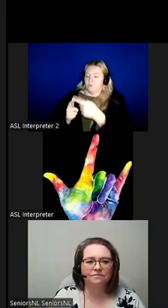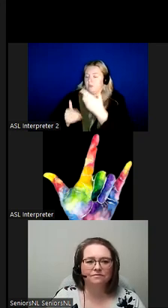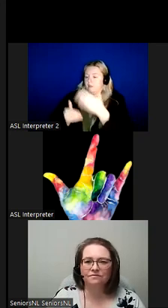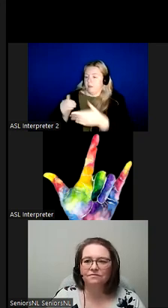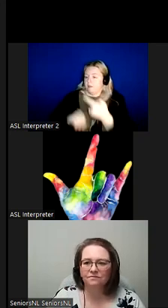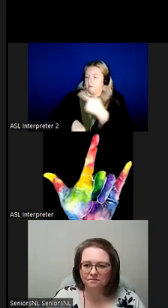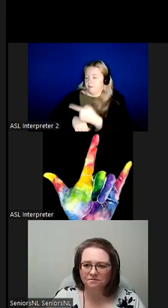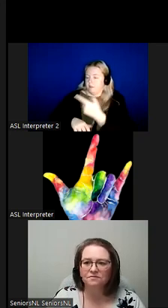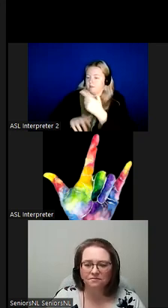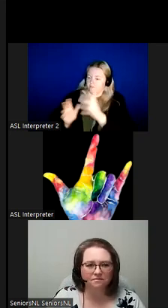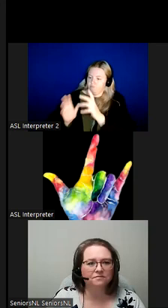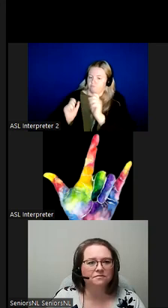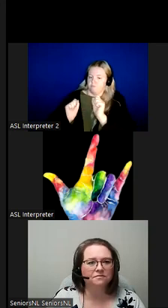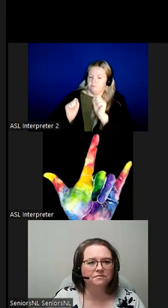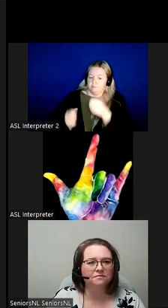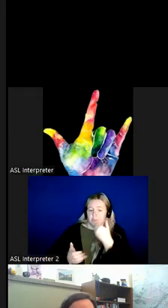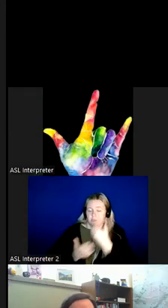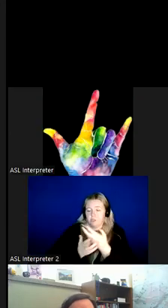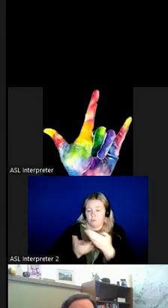Such a great resource as well.